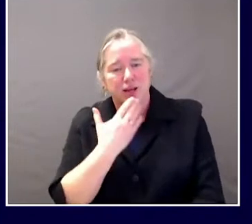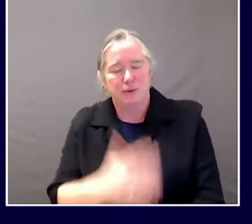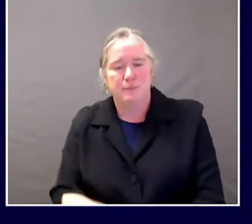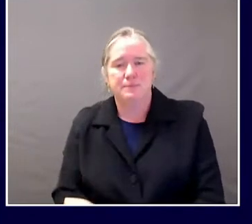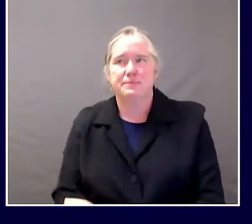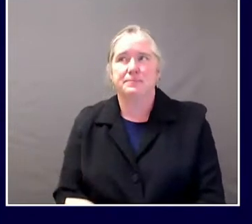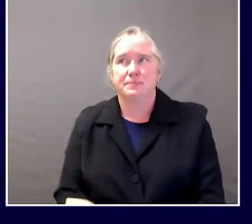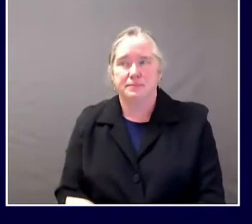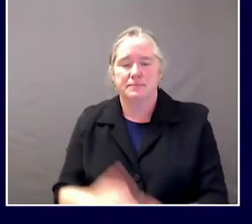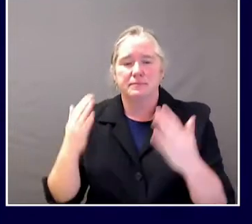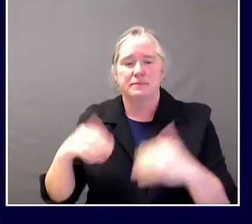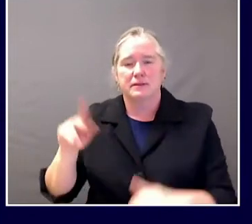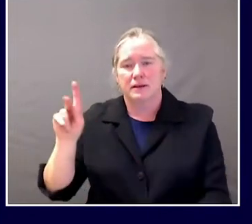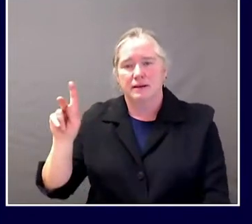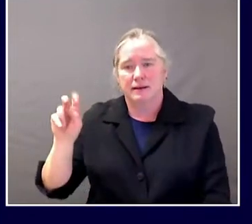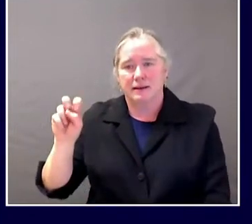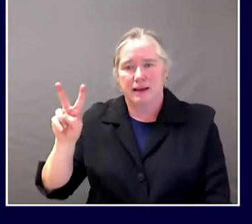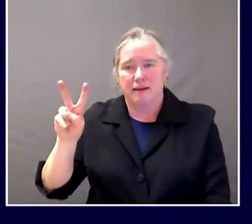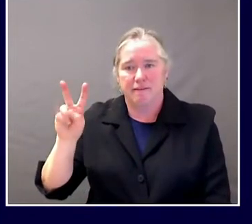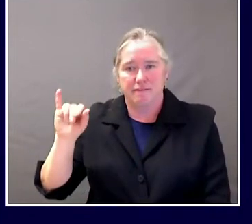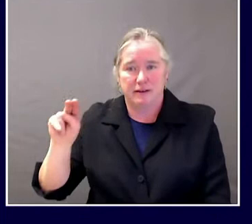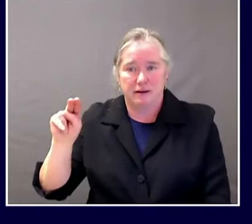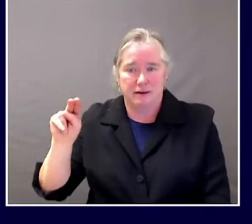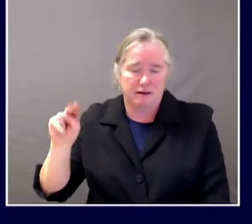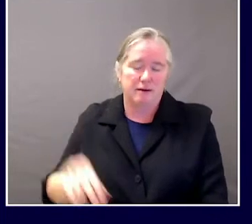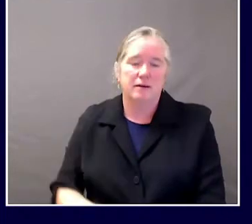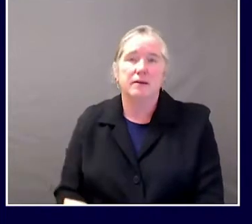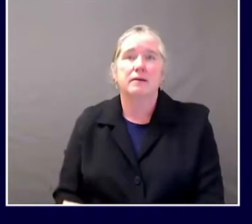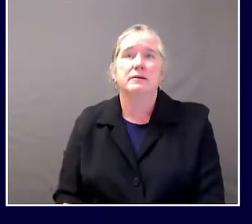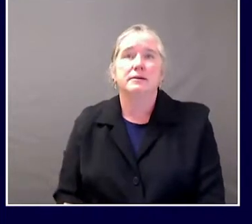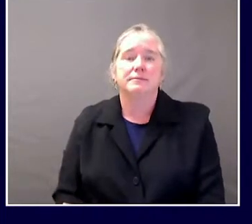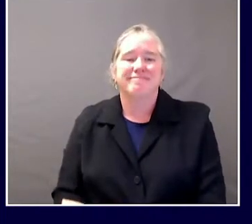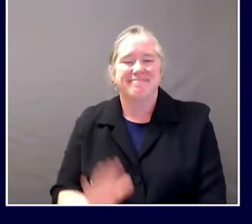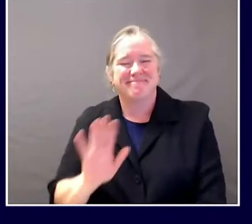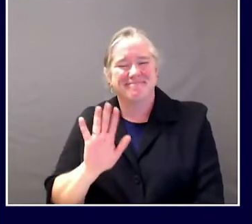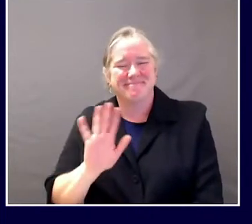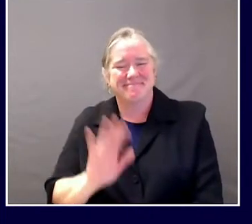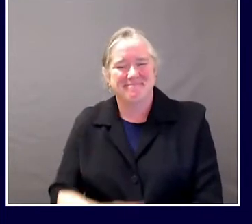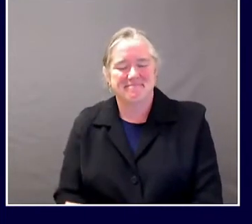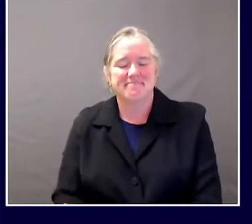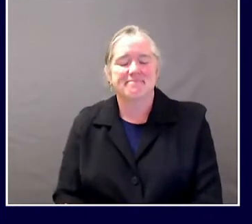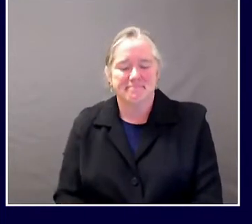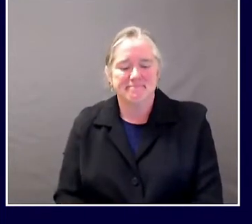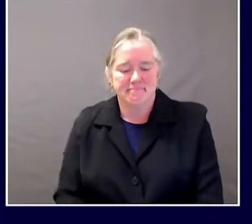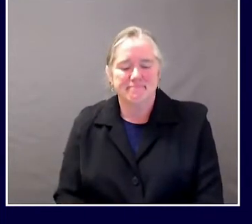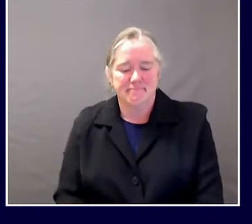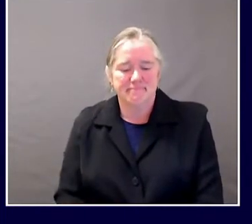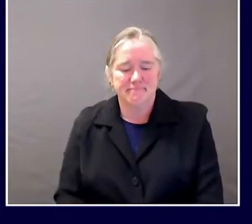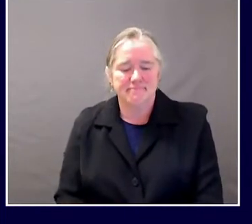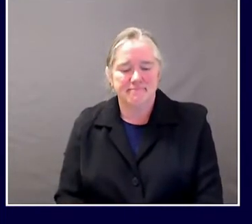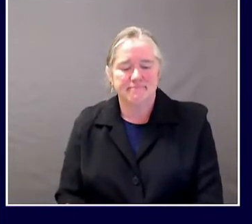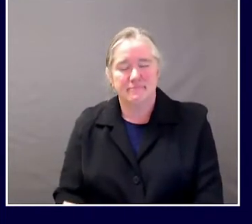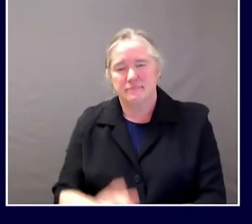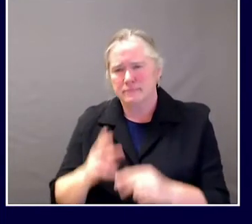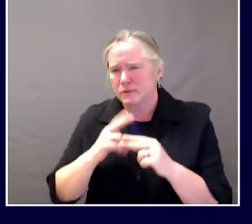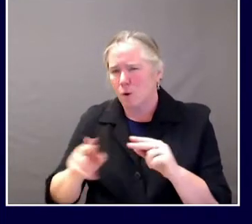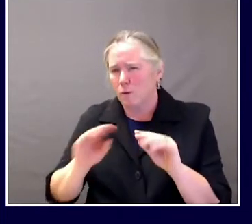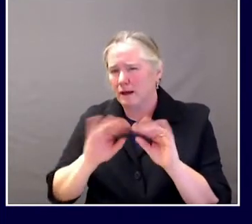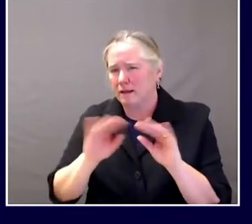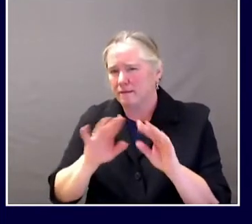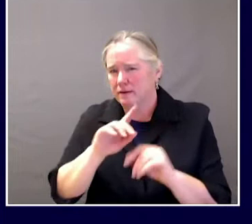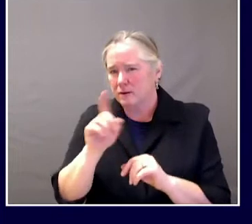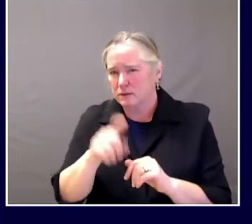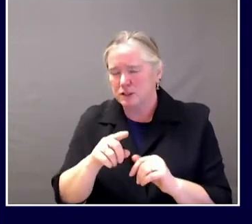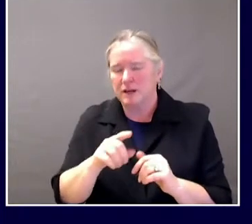turn over to Kevin Miller at the Press Herald next. Great. Thanks, Dr. Shah. One quick clarifying question, then kind of